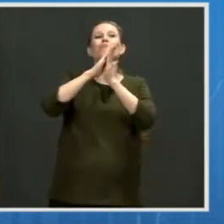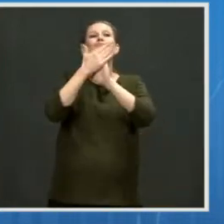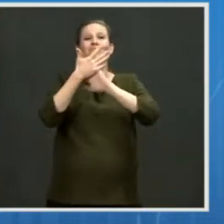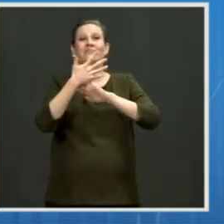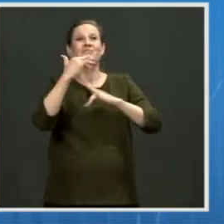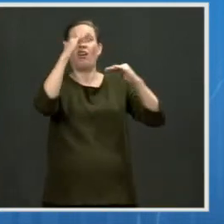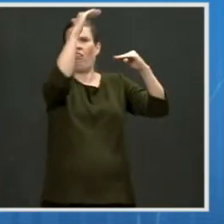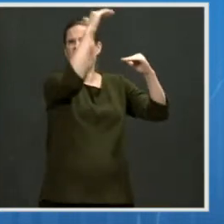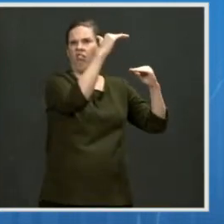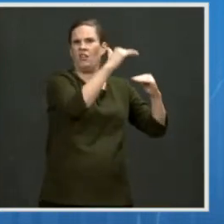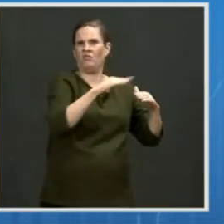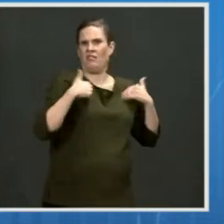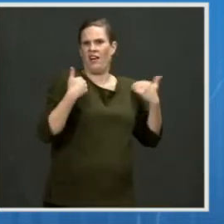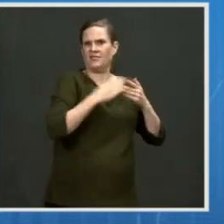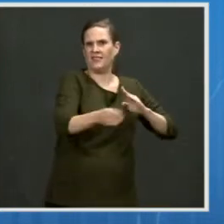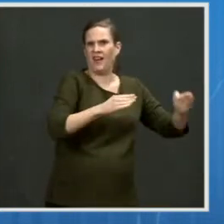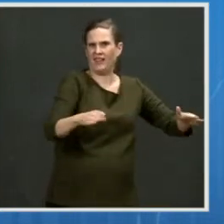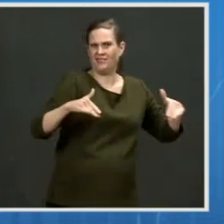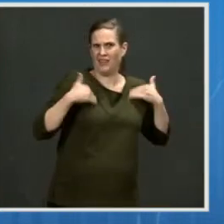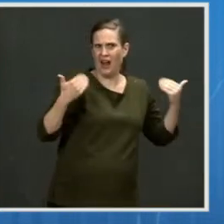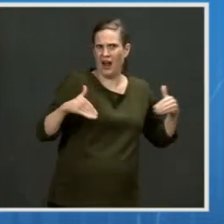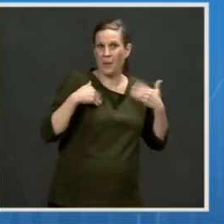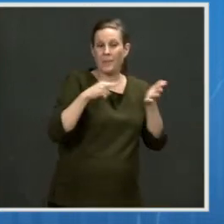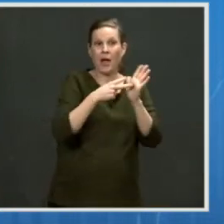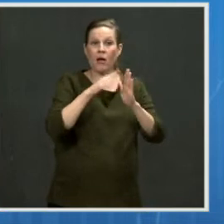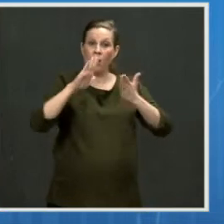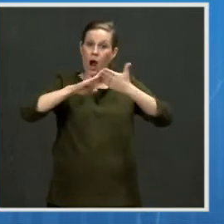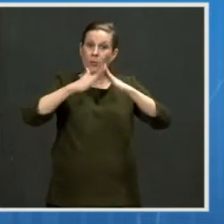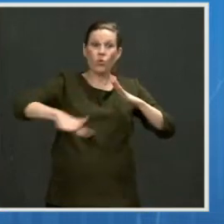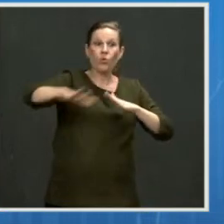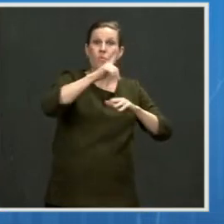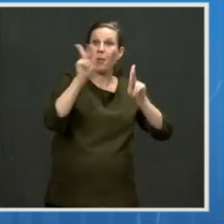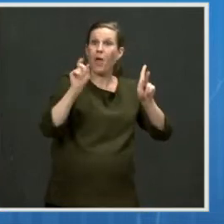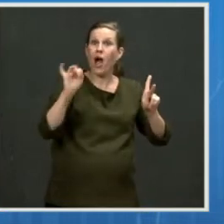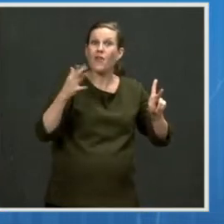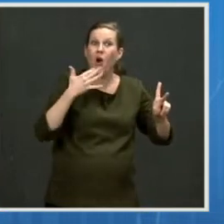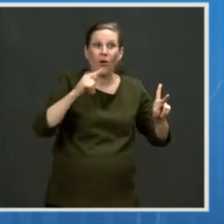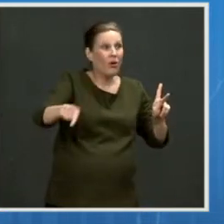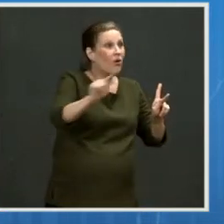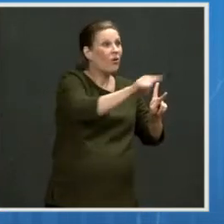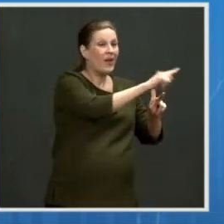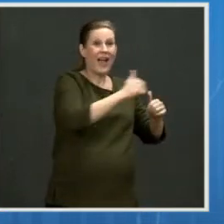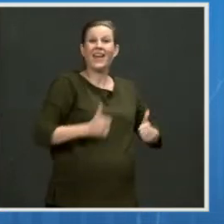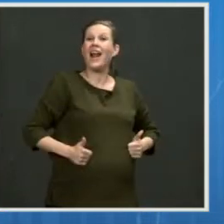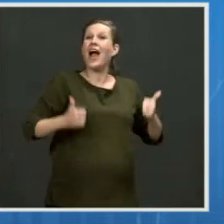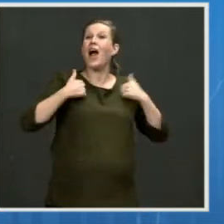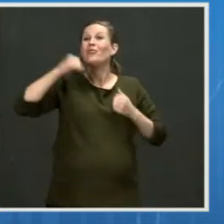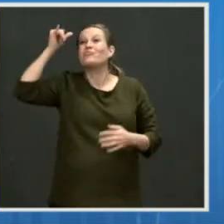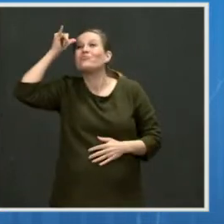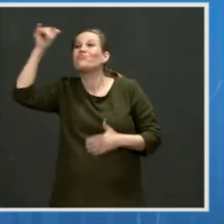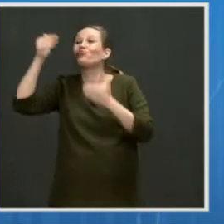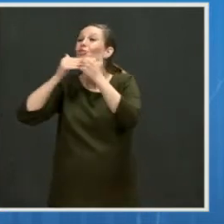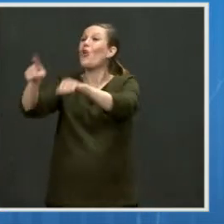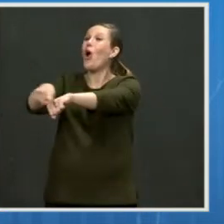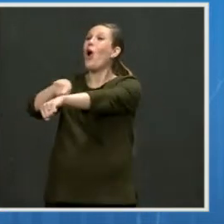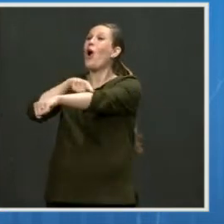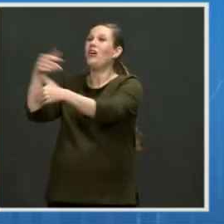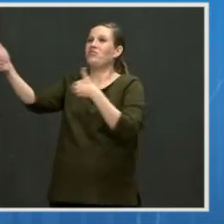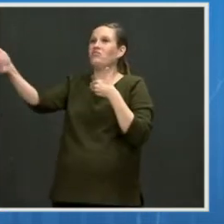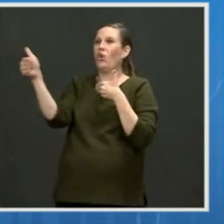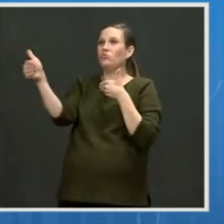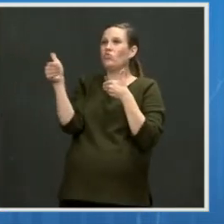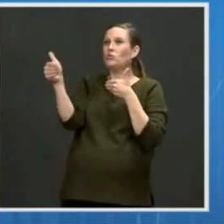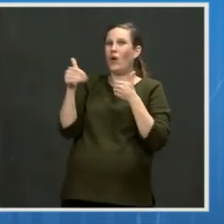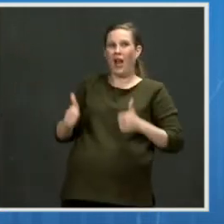impact on communities of color, with a drop in life expectancy of 2.7 years among non-Hispanic Blacks